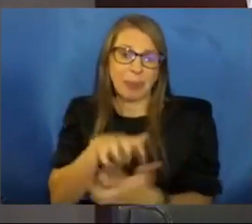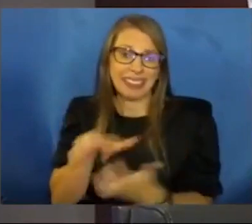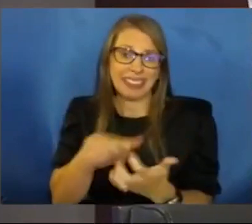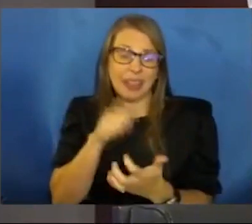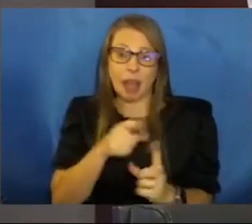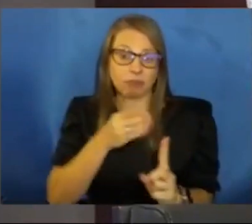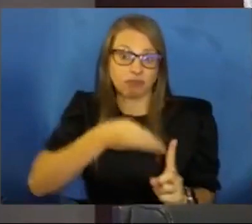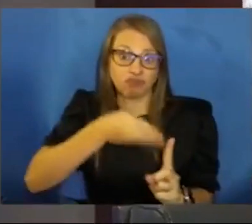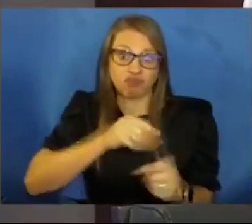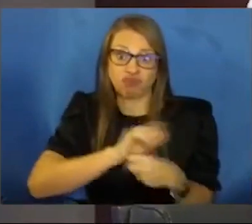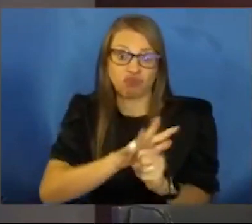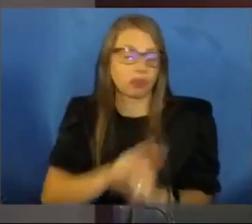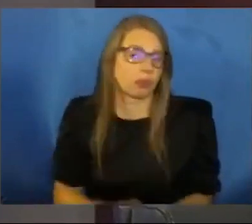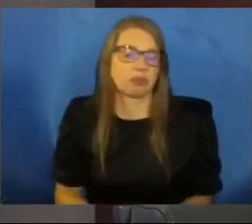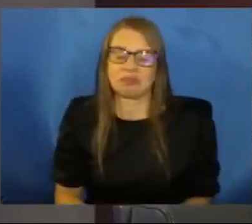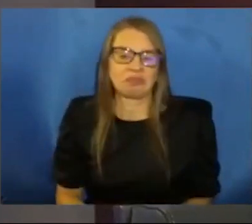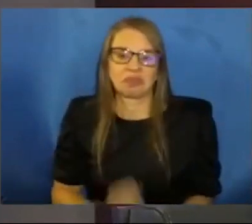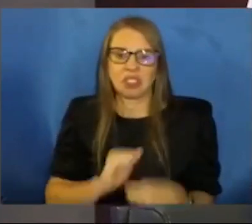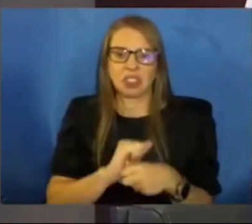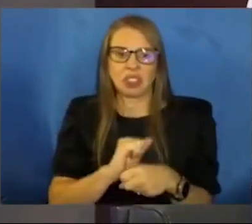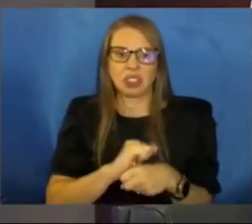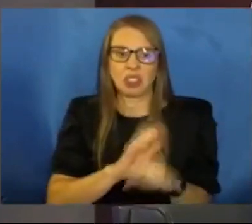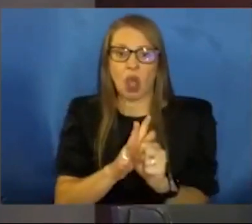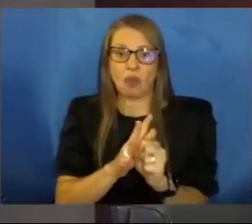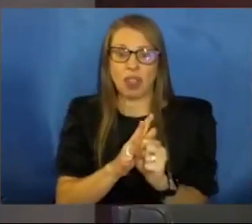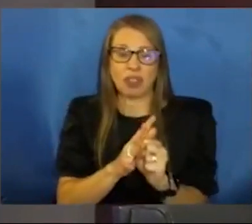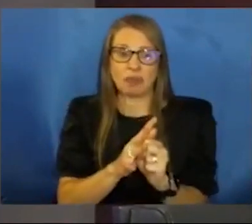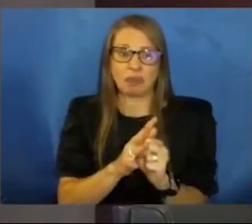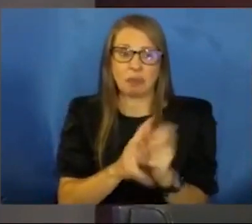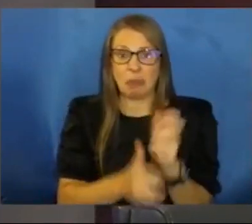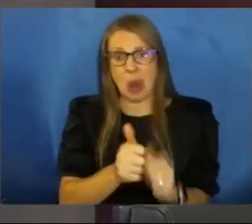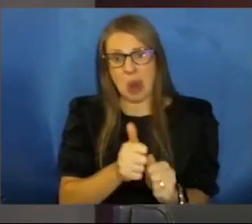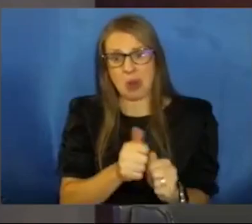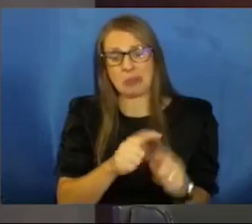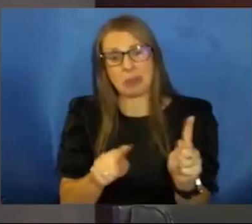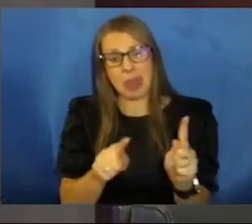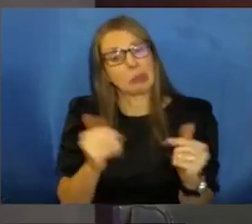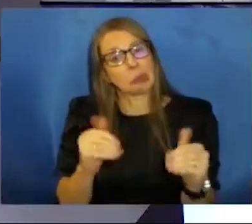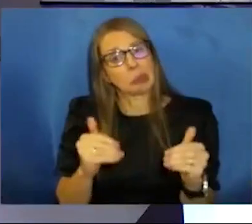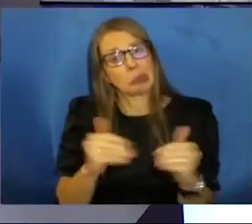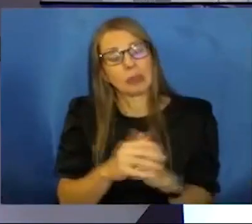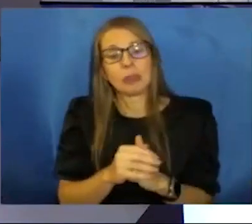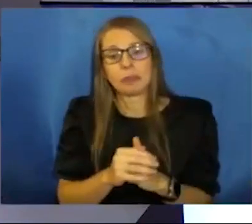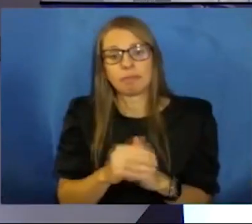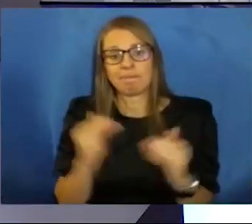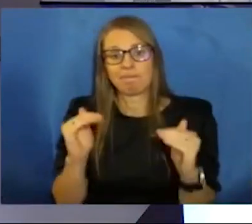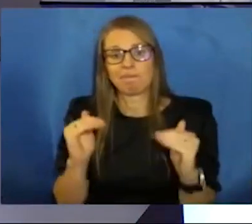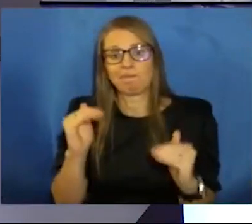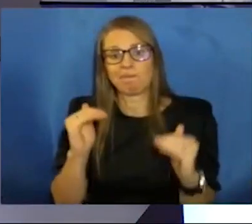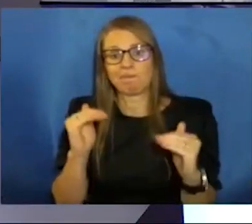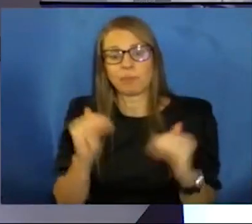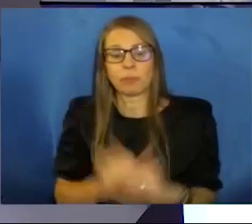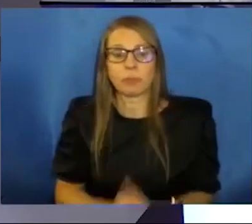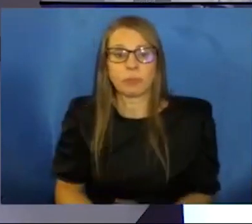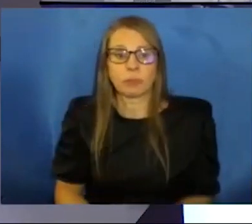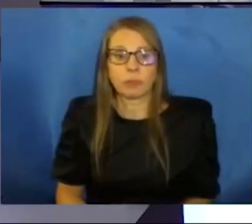necessarily COVID. Some of them have been GI bleeding, you know, or heart attacks or other